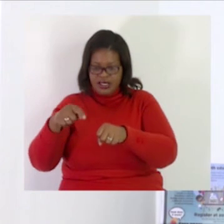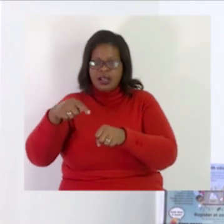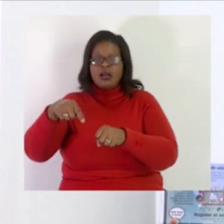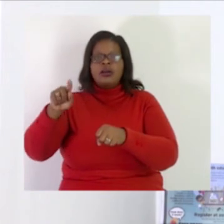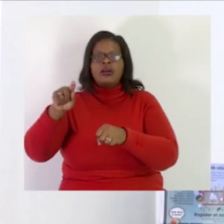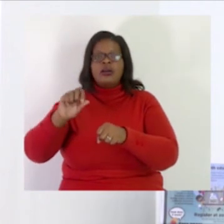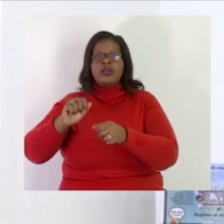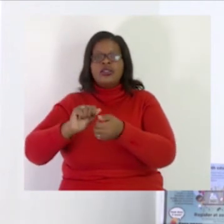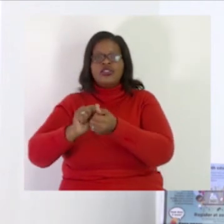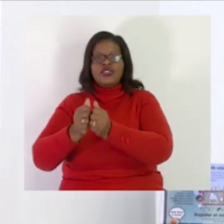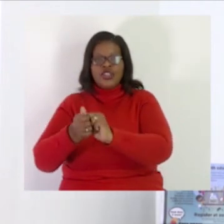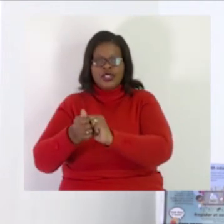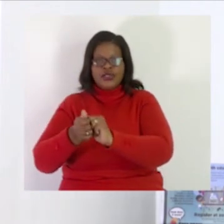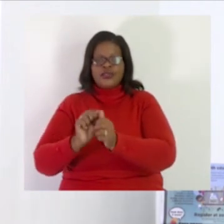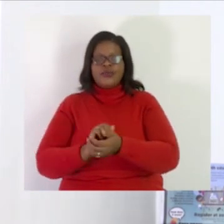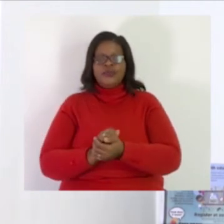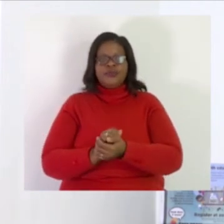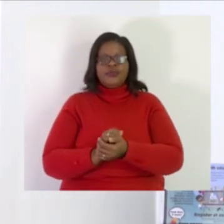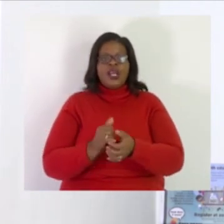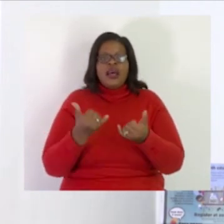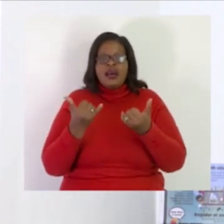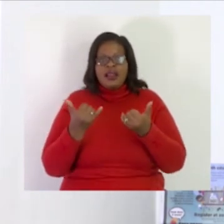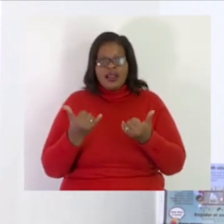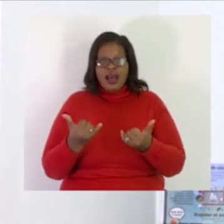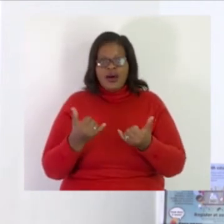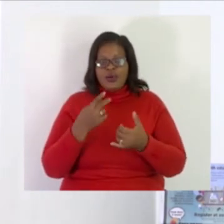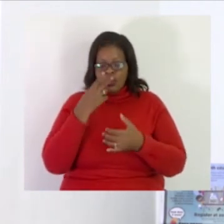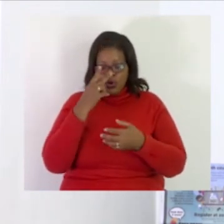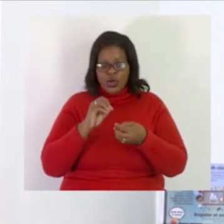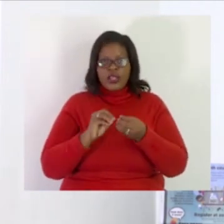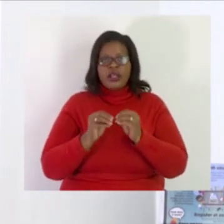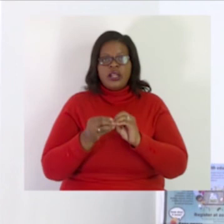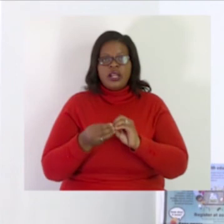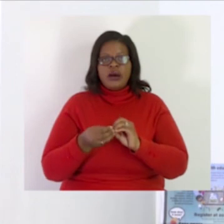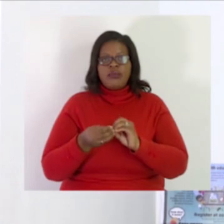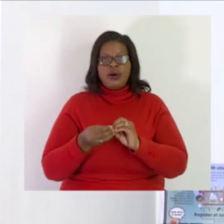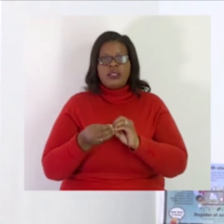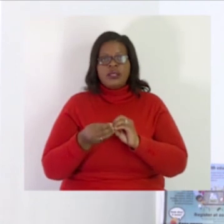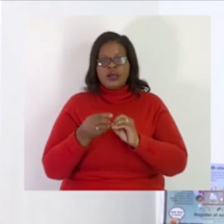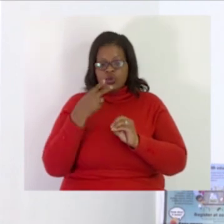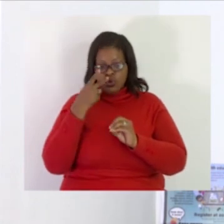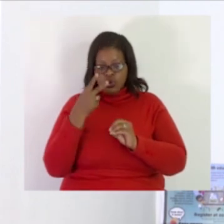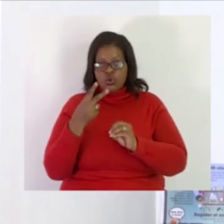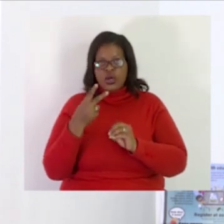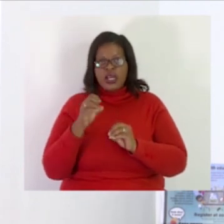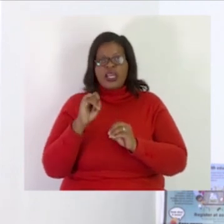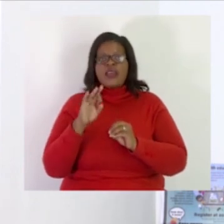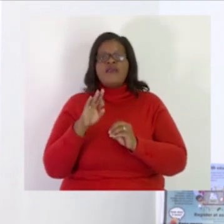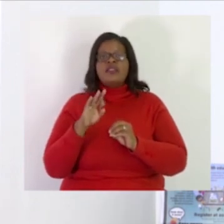can score. Now you are looking at the number you are looking at, if it falls in this